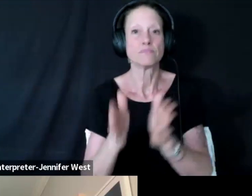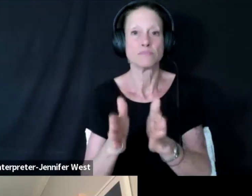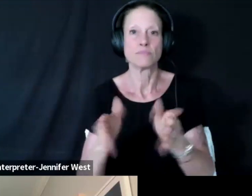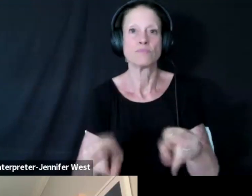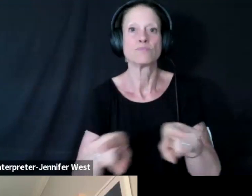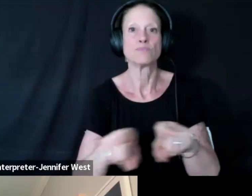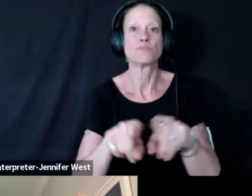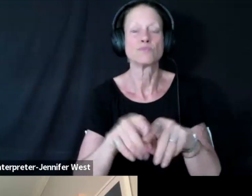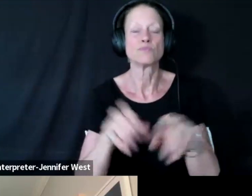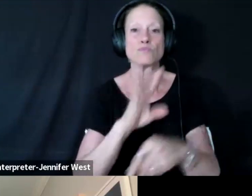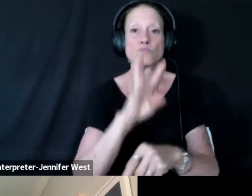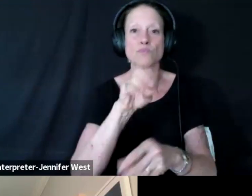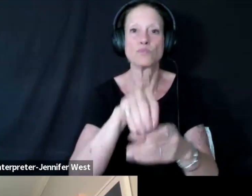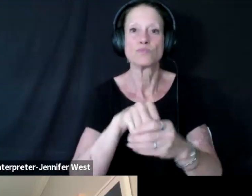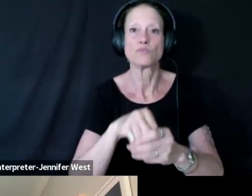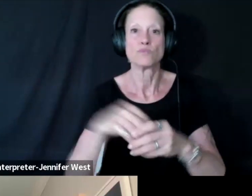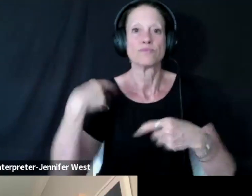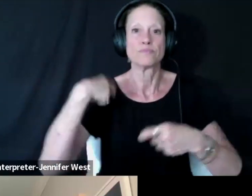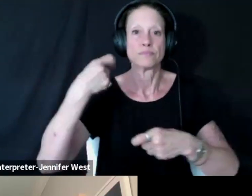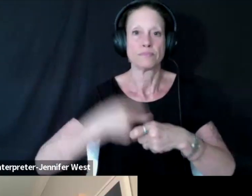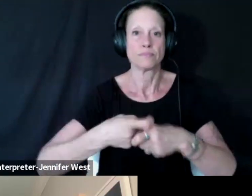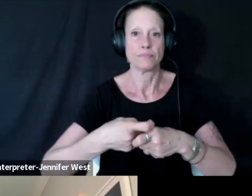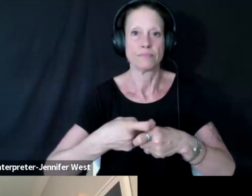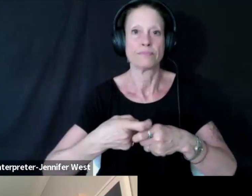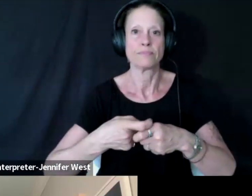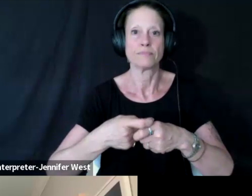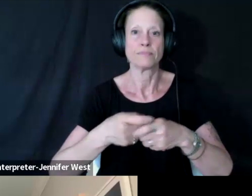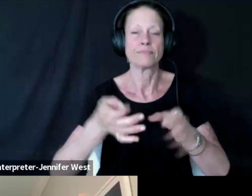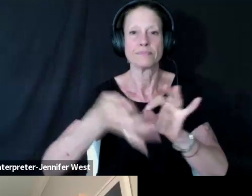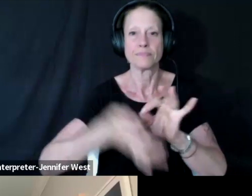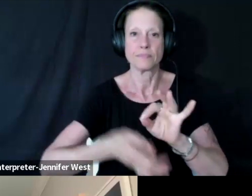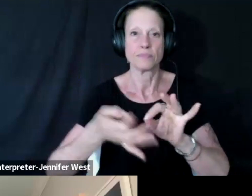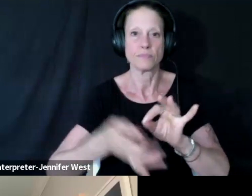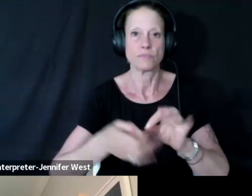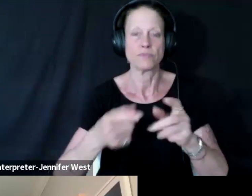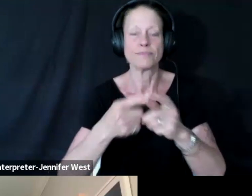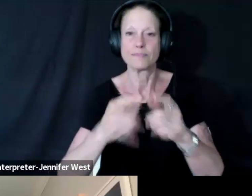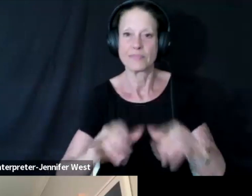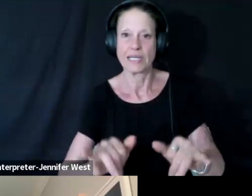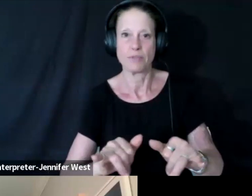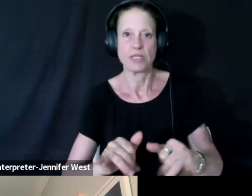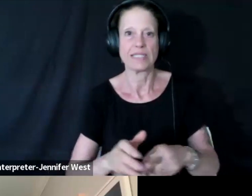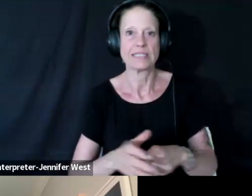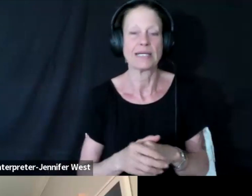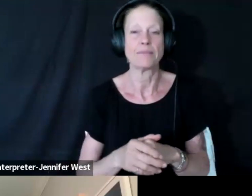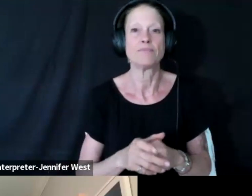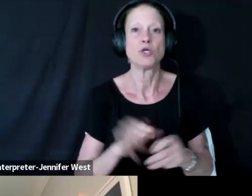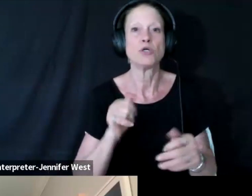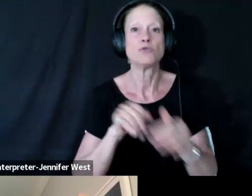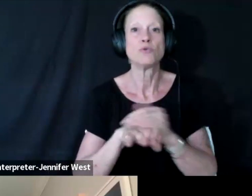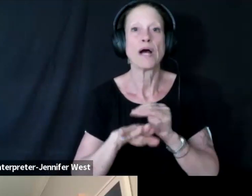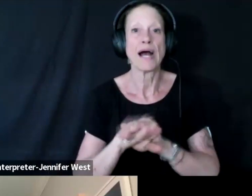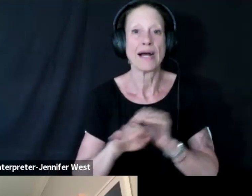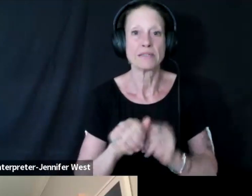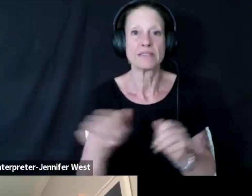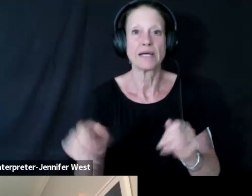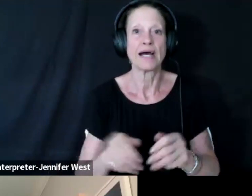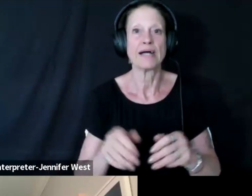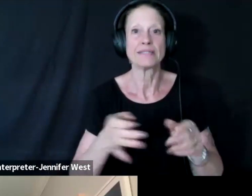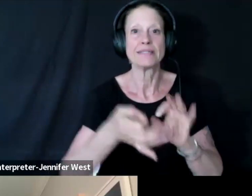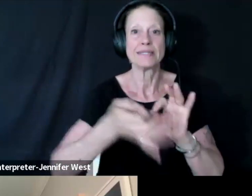with Spanish simultaneous interpretation. To access the other interpretation services